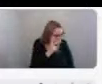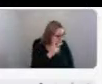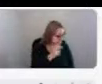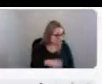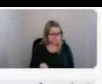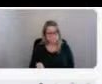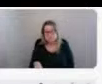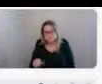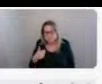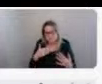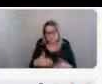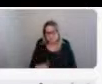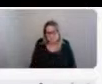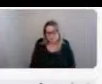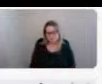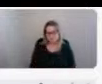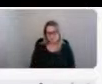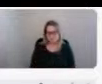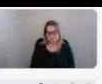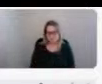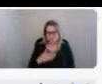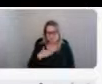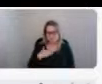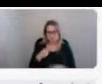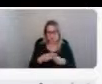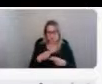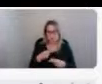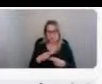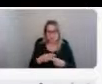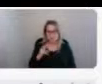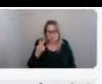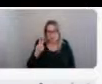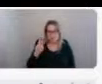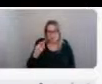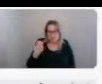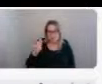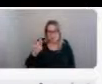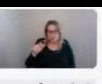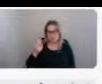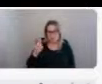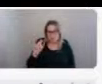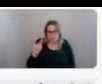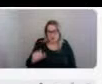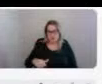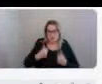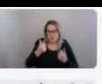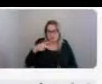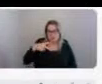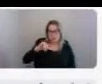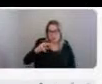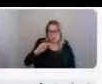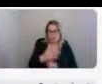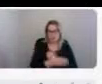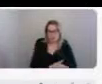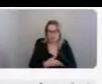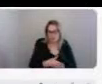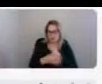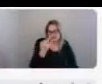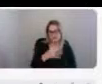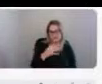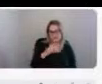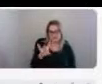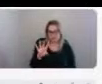me yes please proceed okay my name is margaret um and i've been a resident of pima county since 1984.